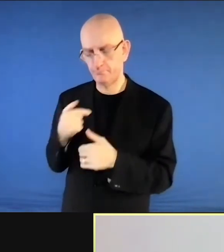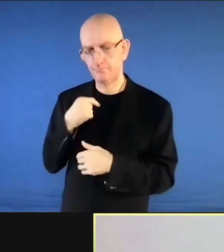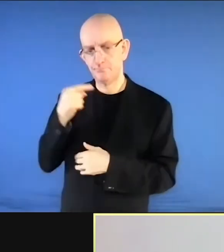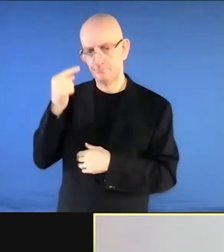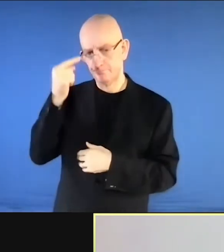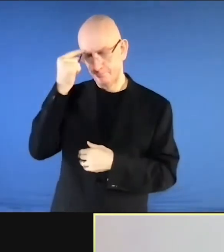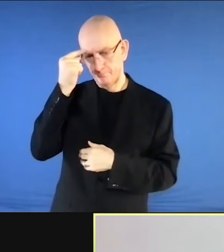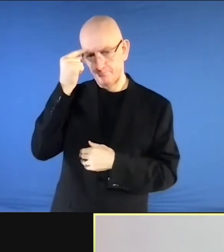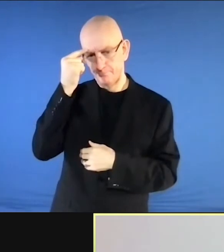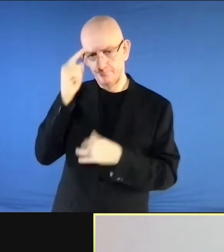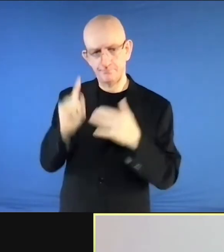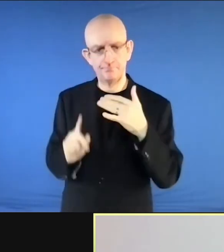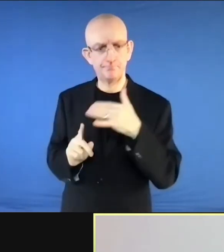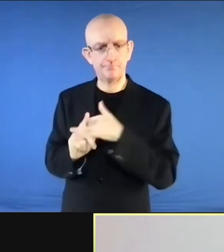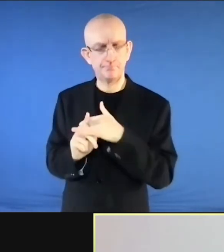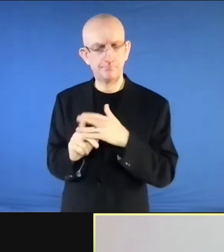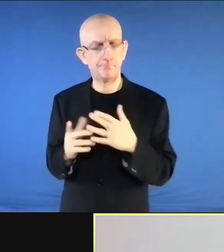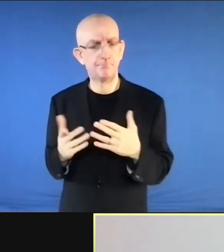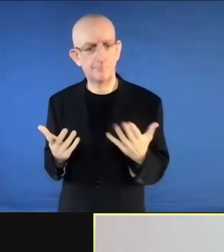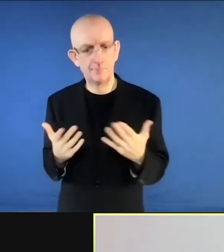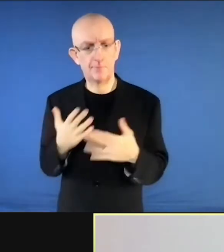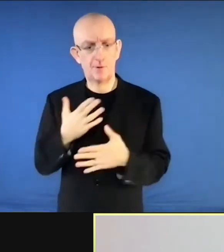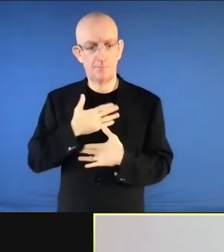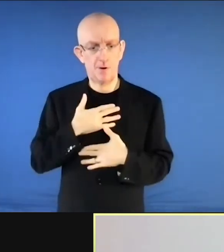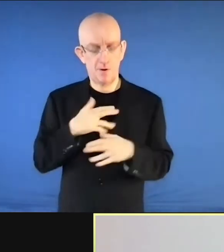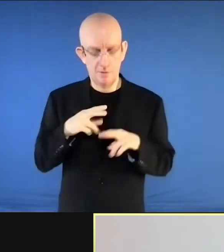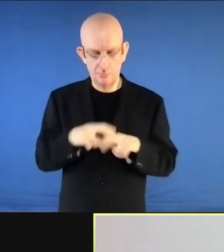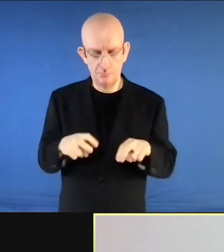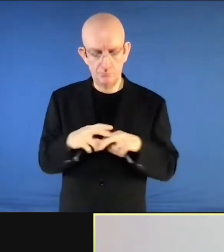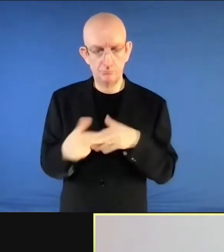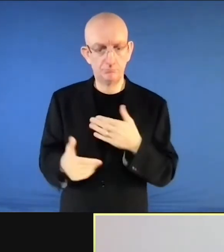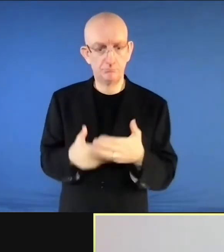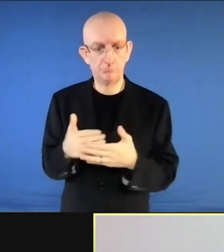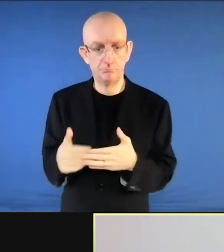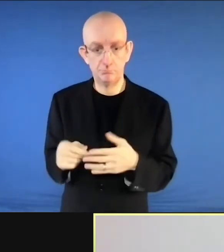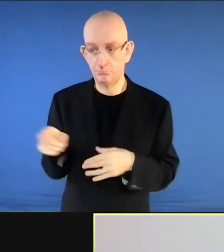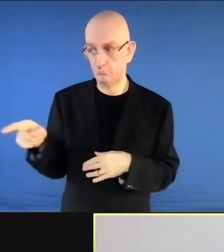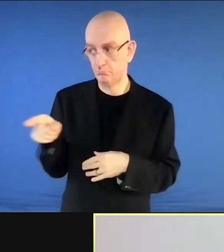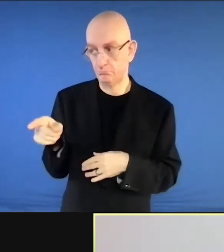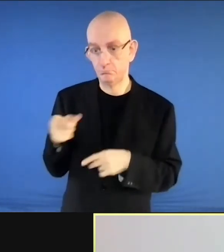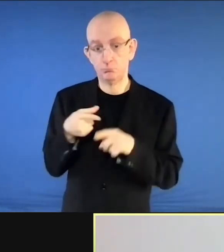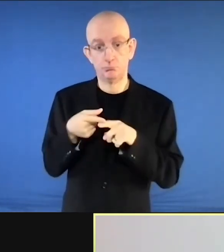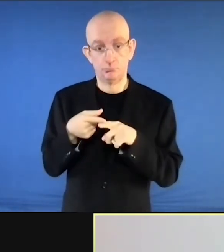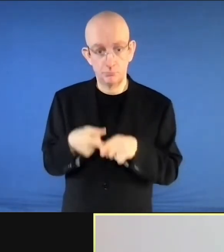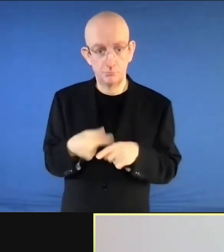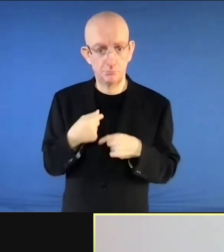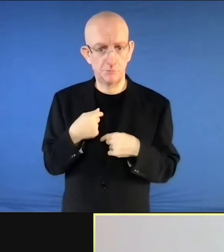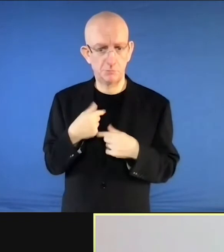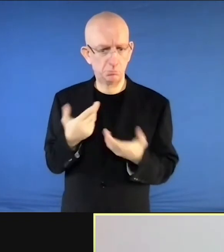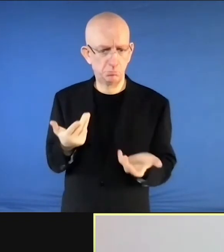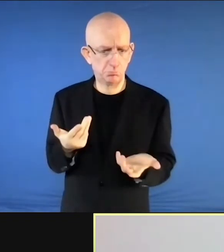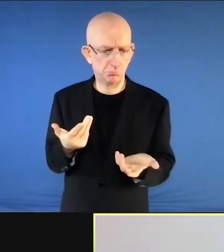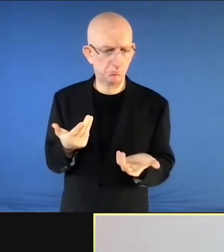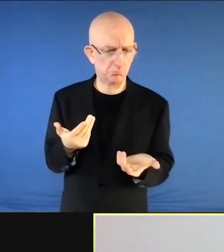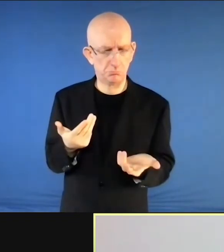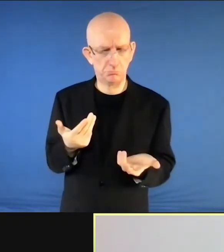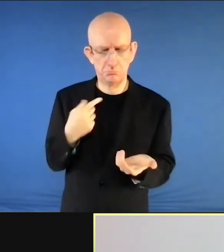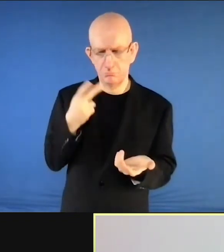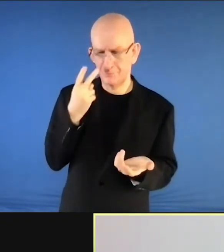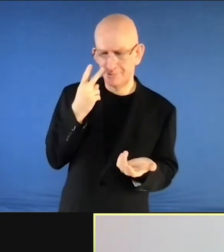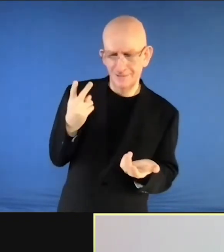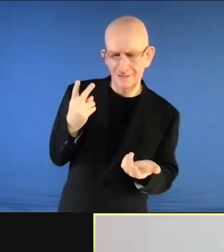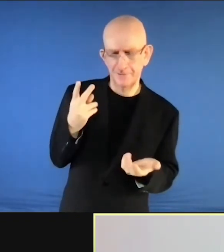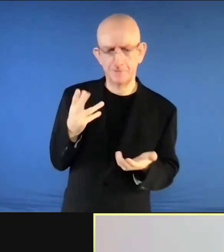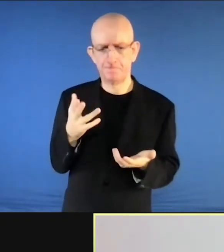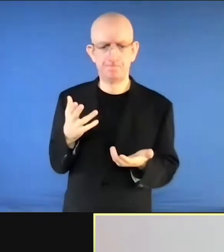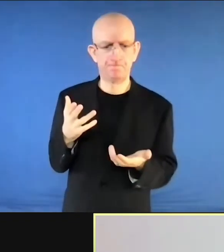they don't tend to trust me. They also took me as part of researcher, because